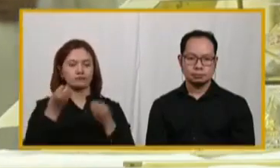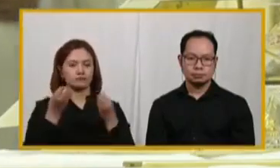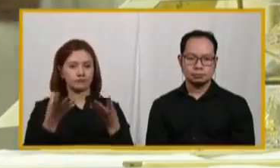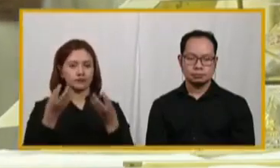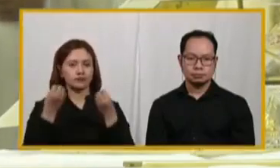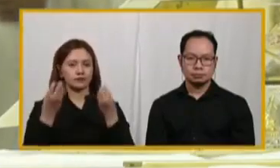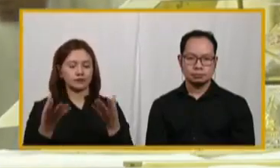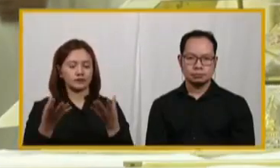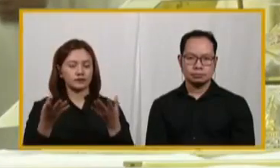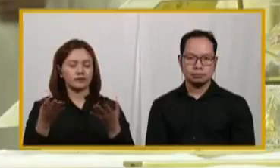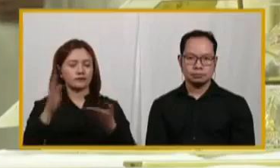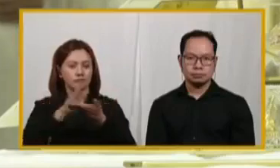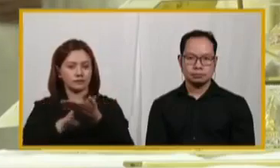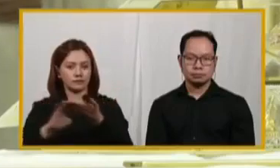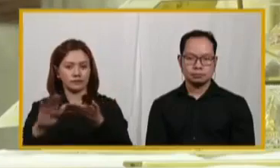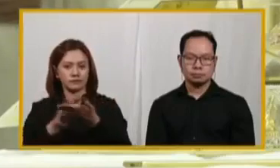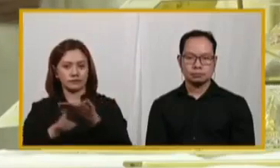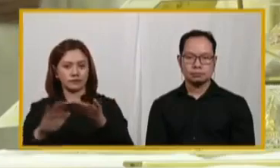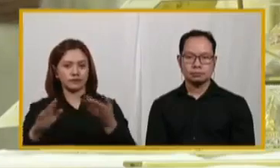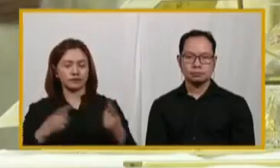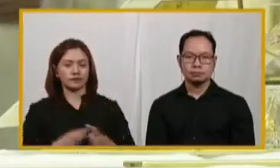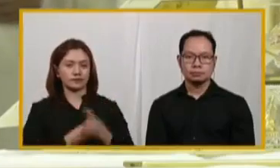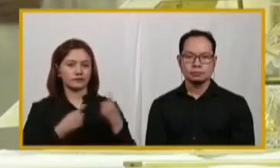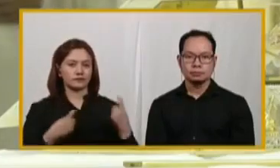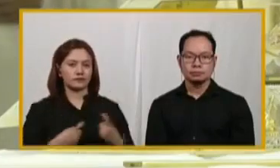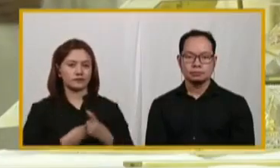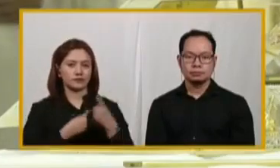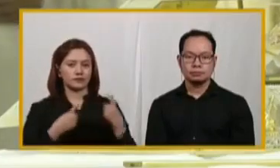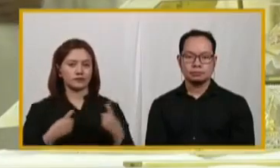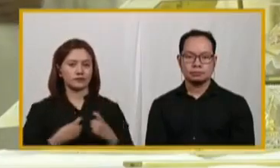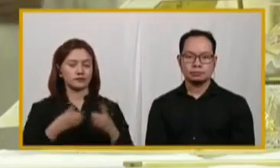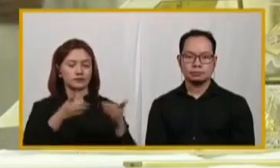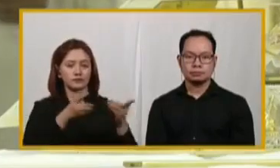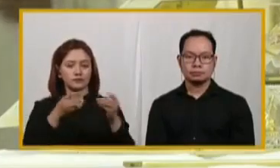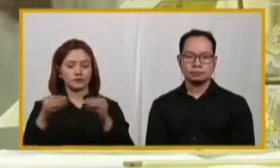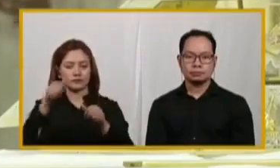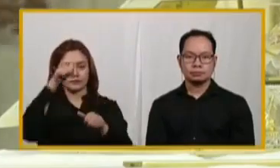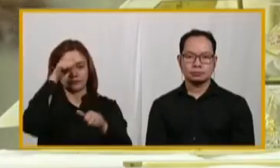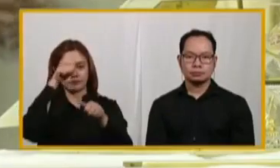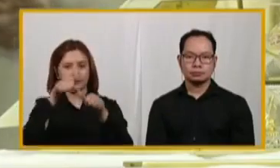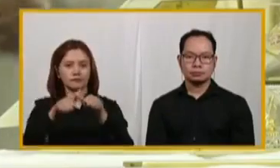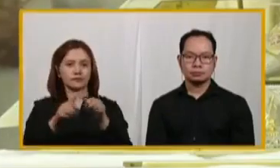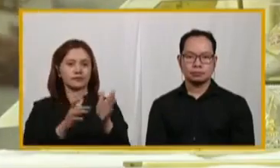the forgiveness of sins. Do this in memory of me."